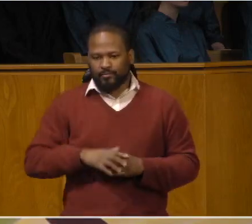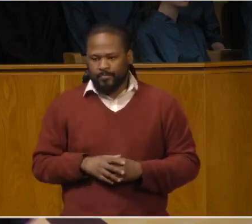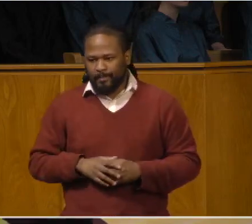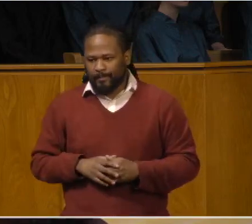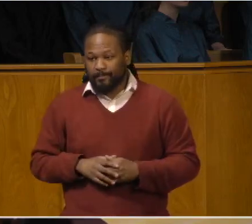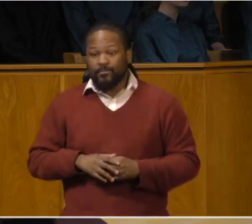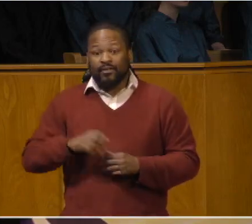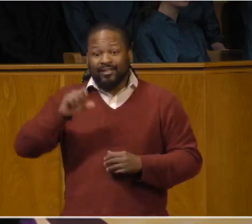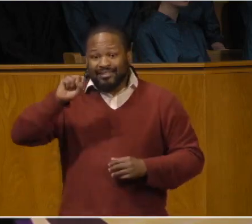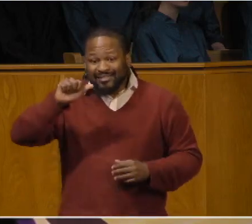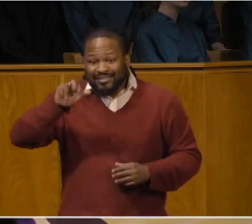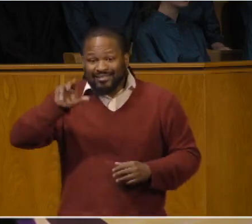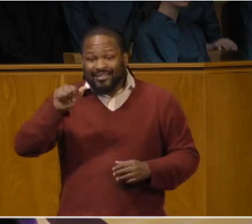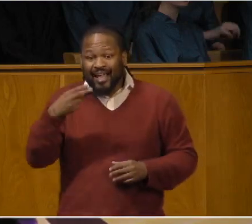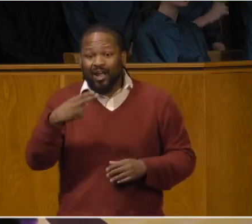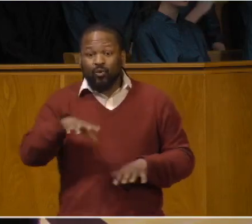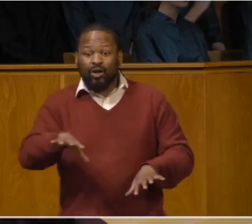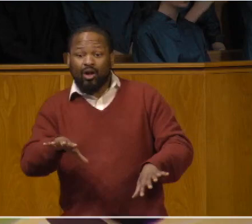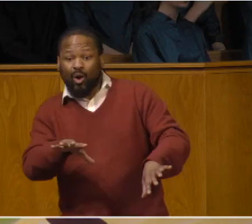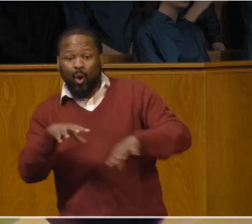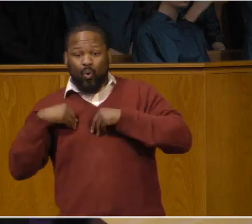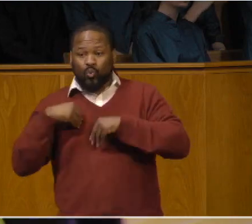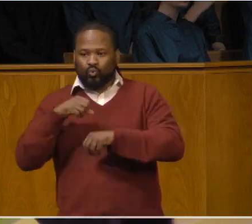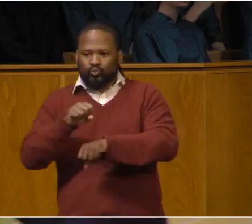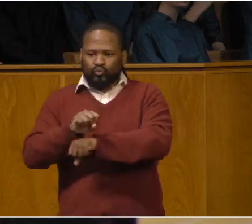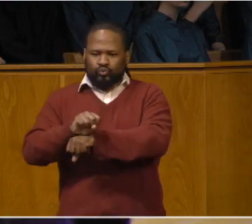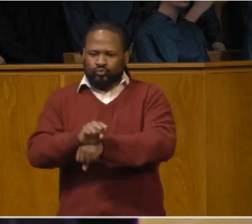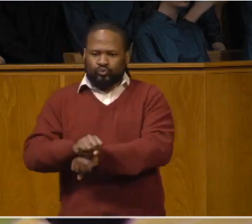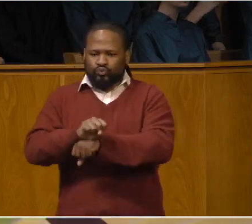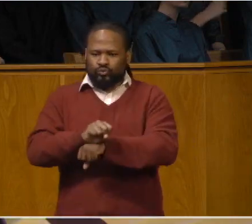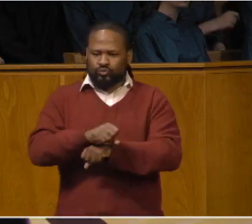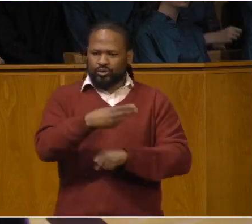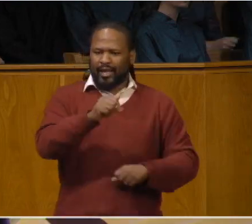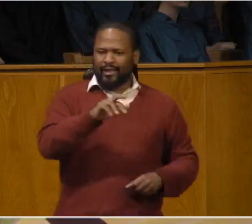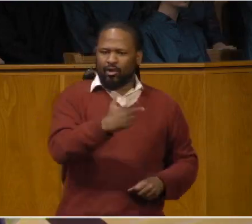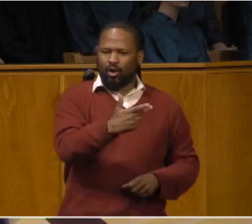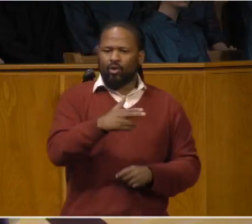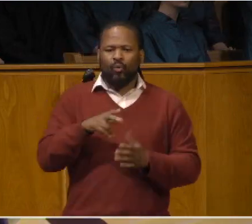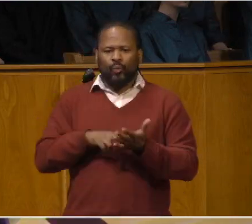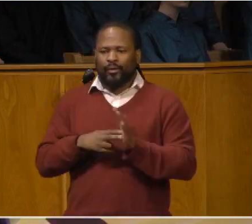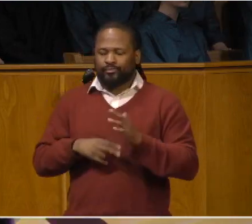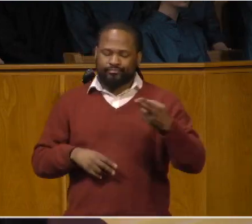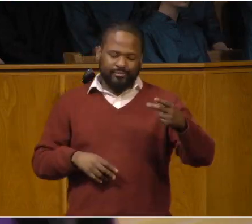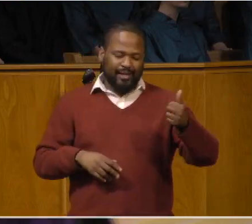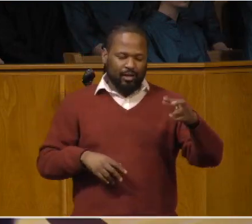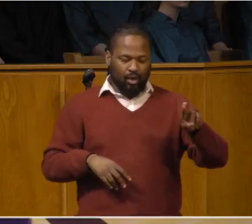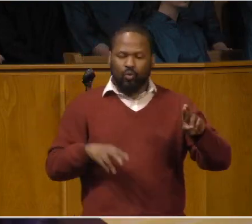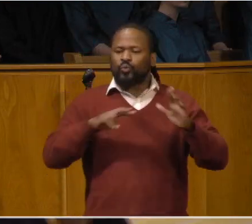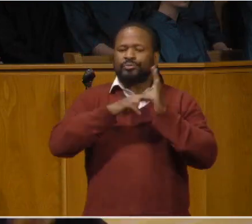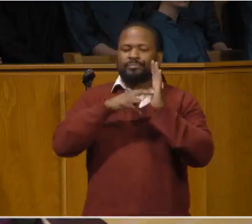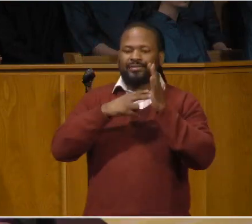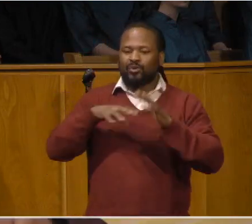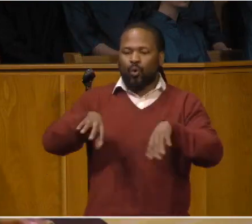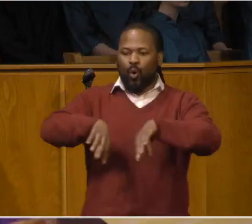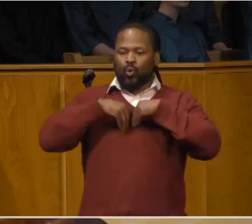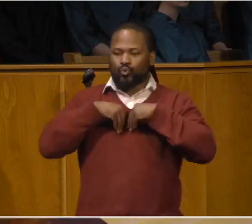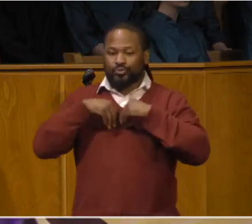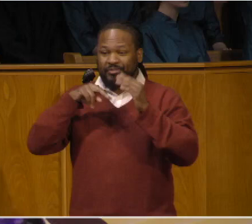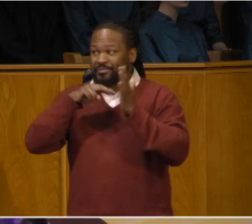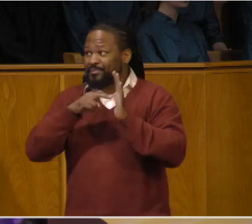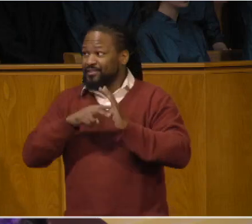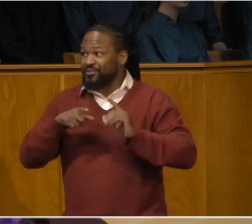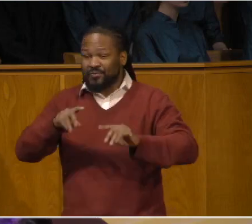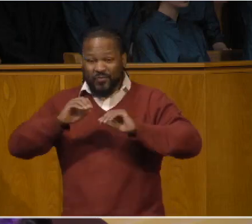Sarah owned Hagar. And what does ownership really mean? It means you don't have